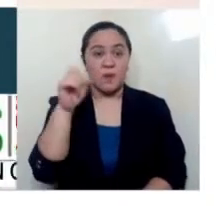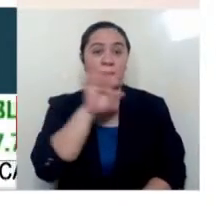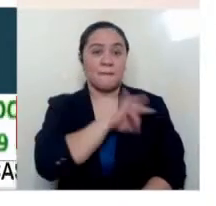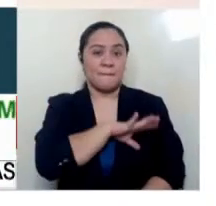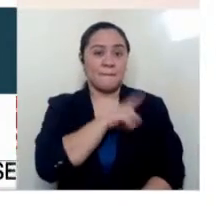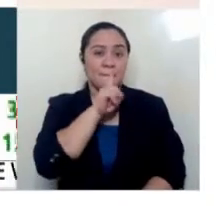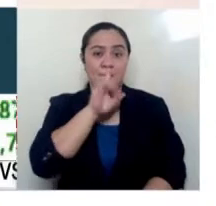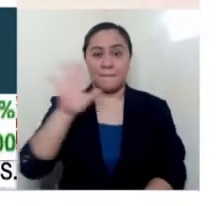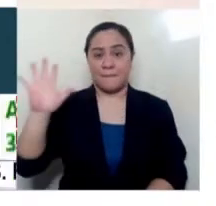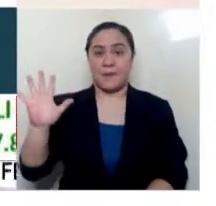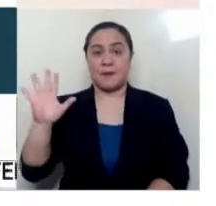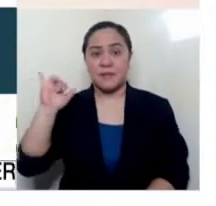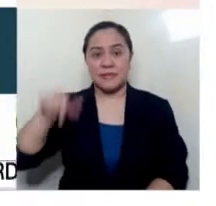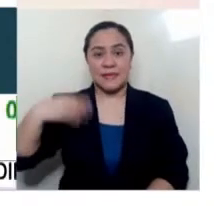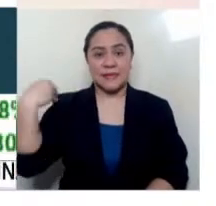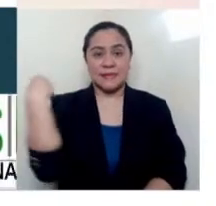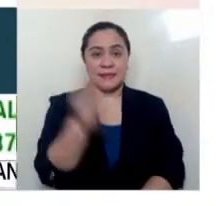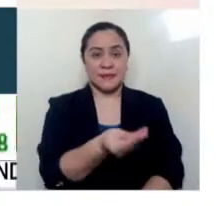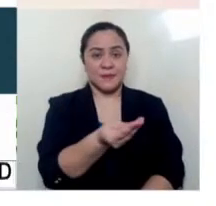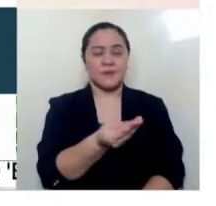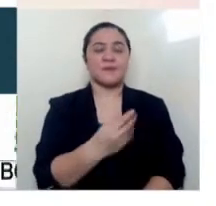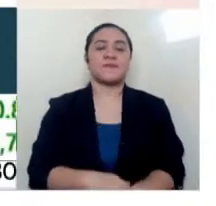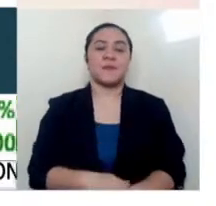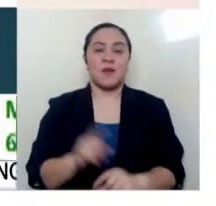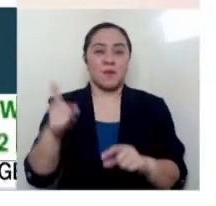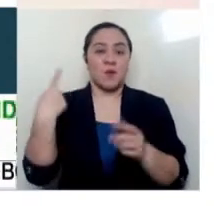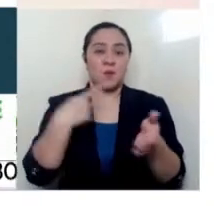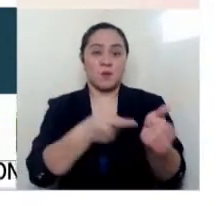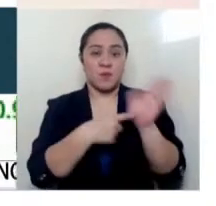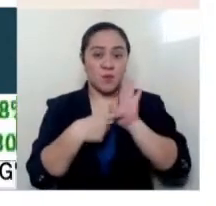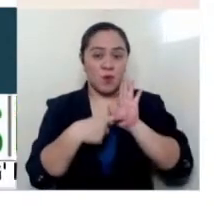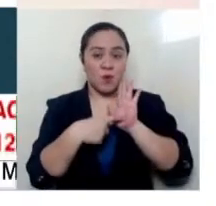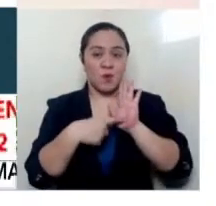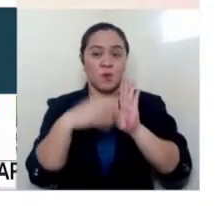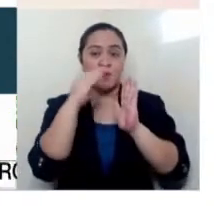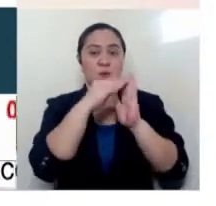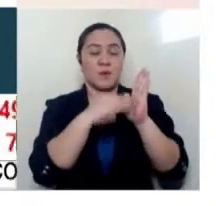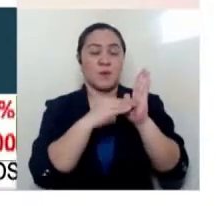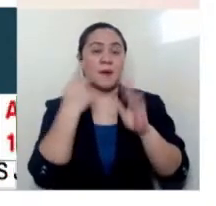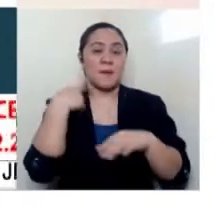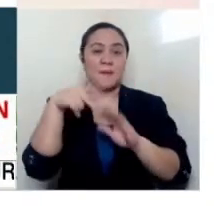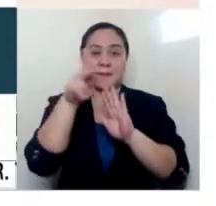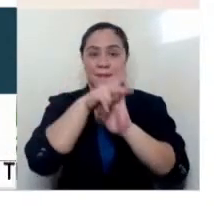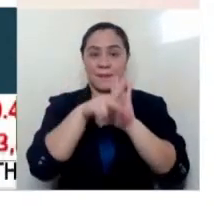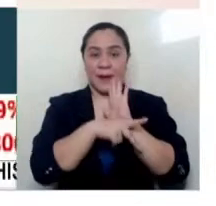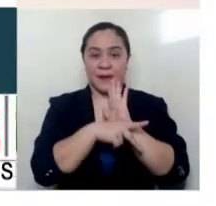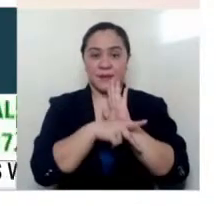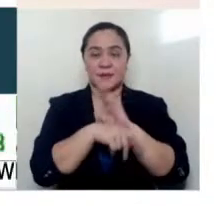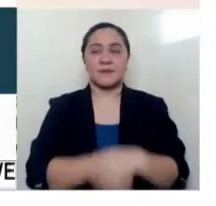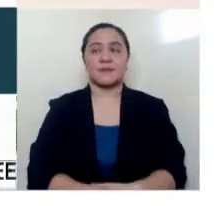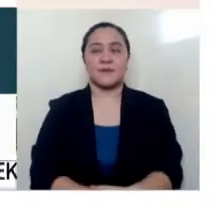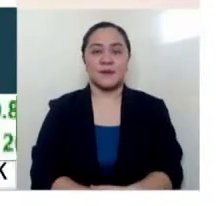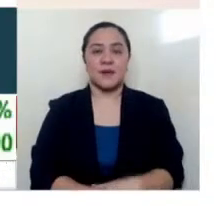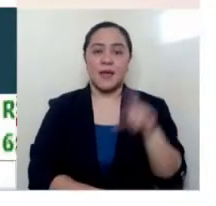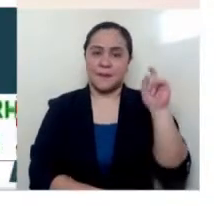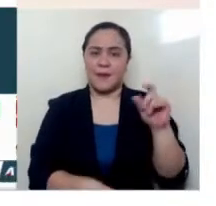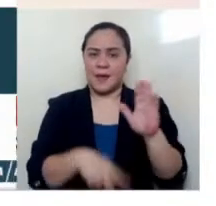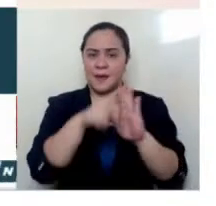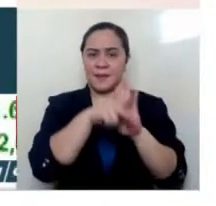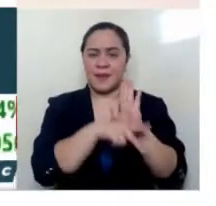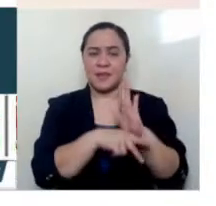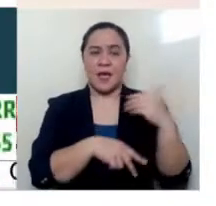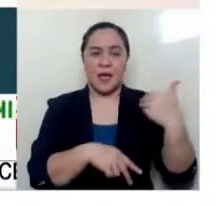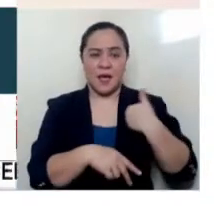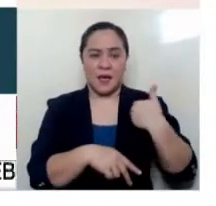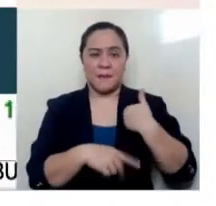promised and probably mandated by whatever policy that they have. No? So it's the policy that they already made, and